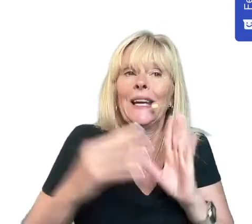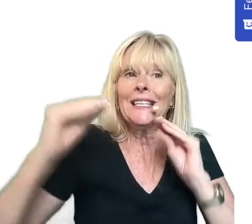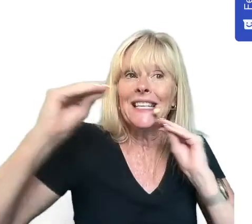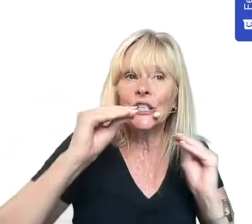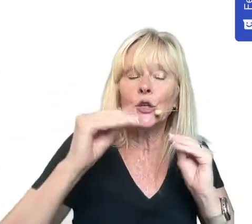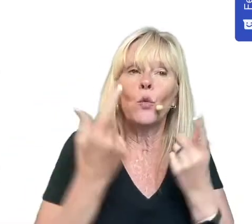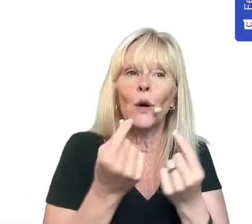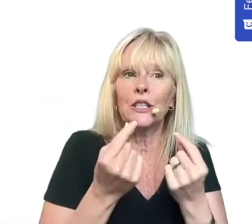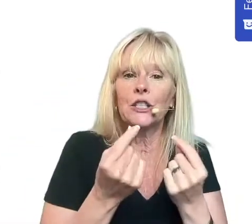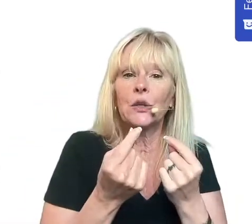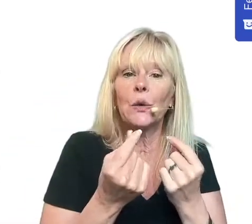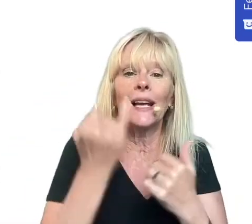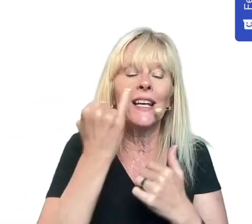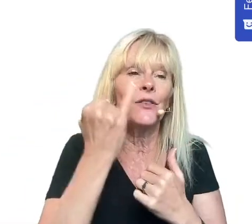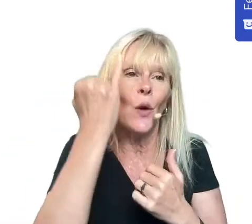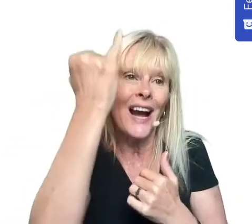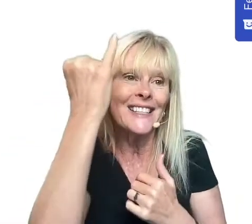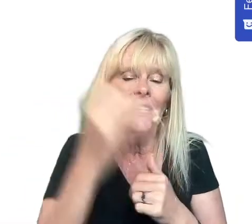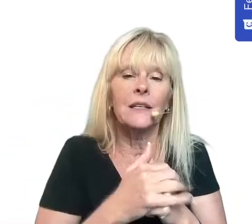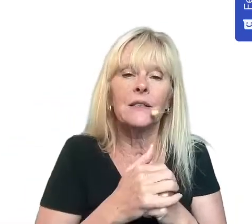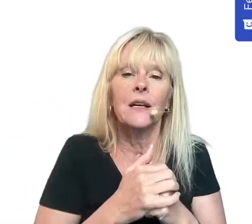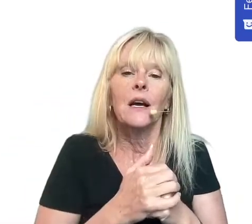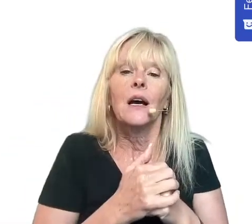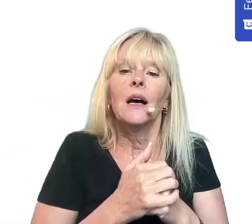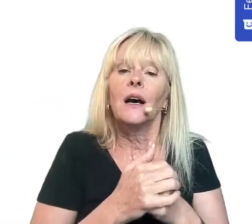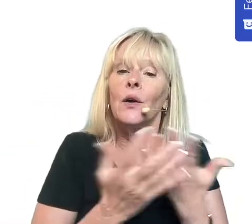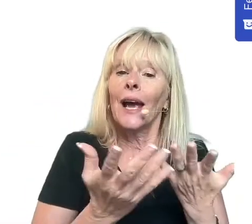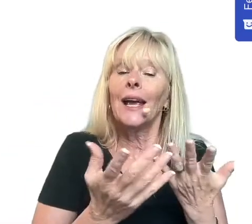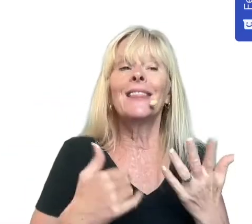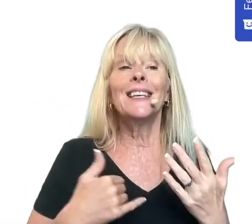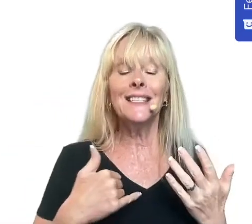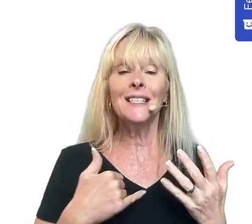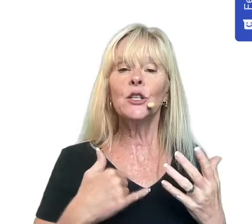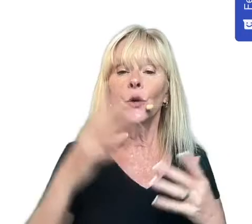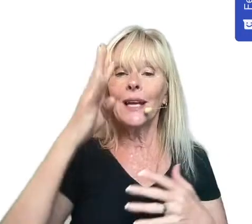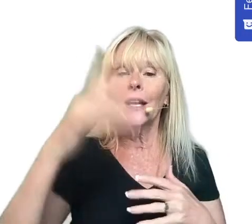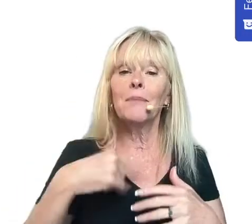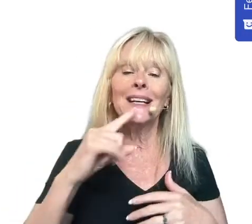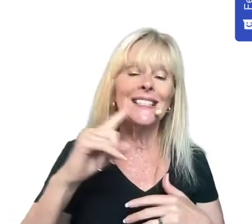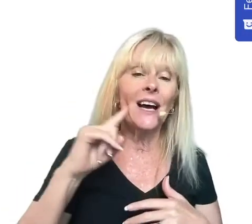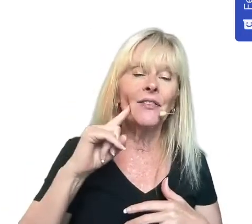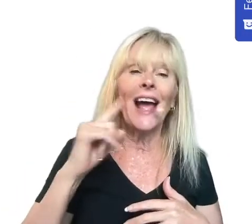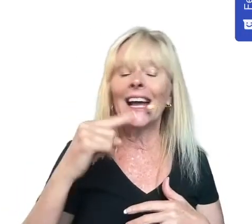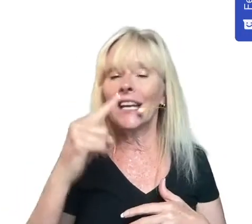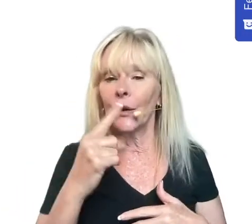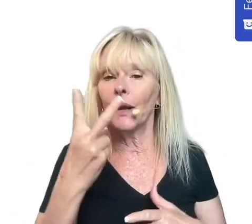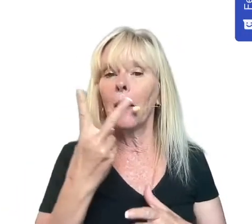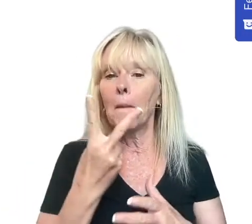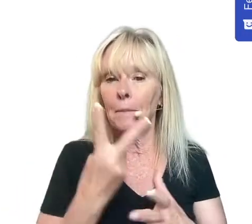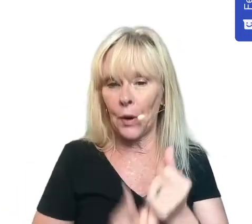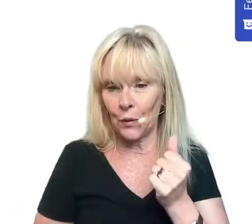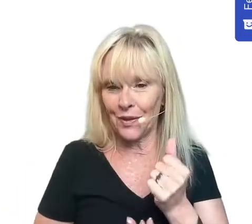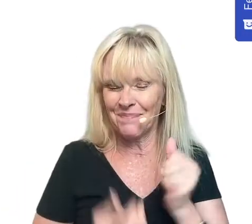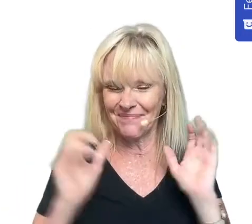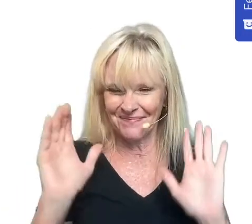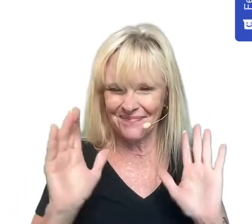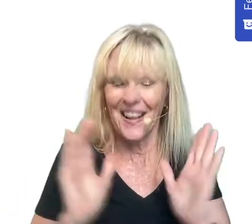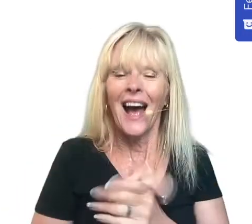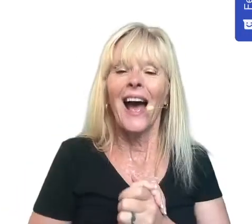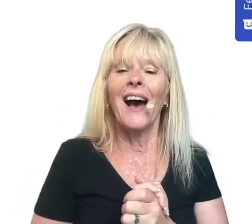you. We teach you what to do and give you ideas. Okay, and this is created by deaf and hearing